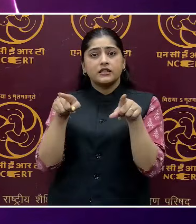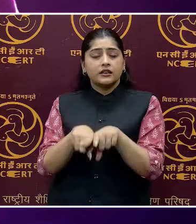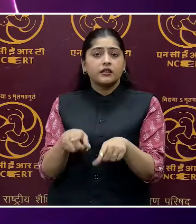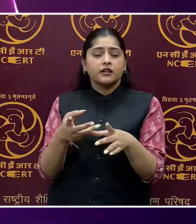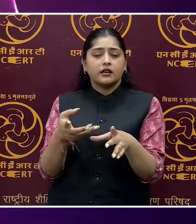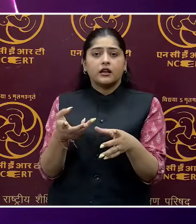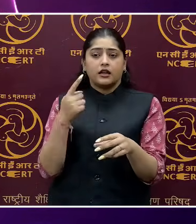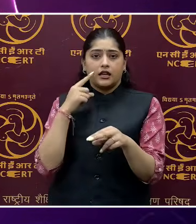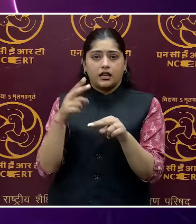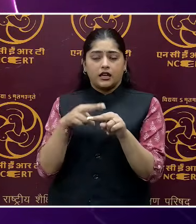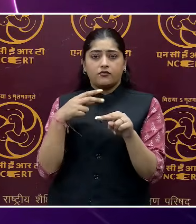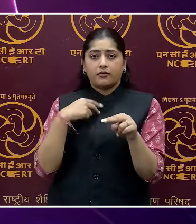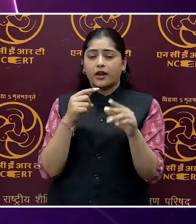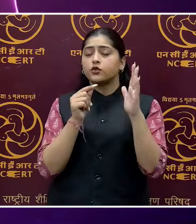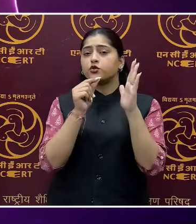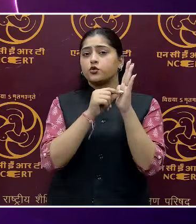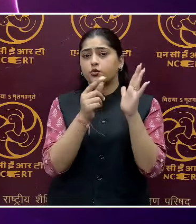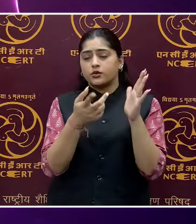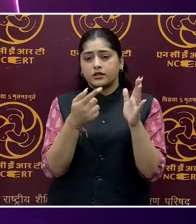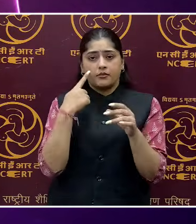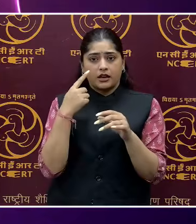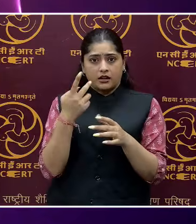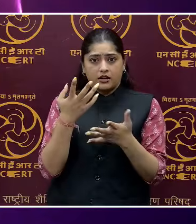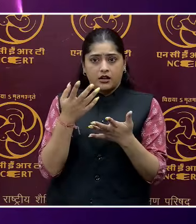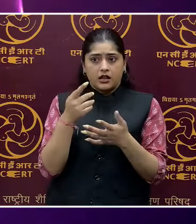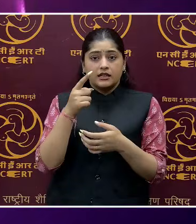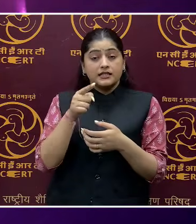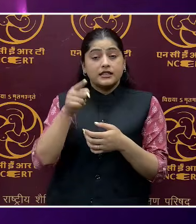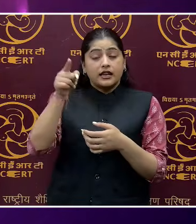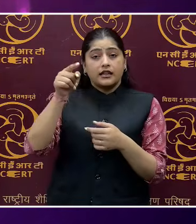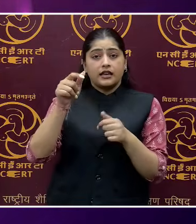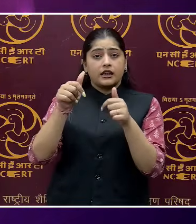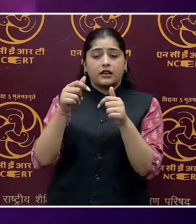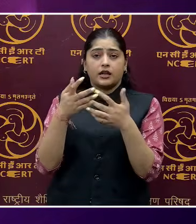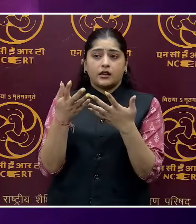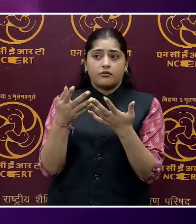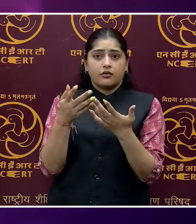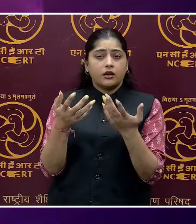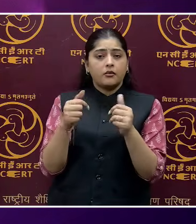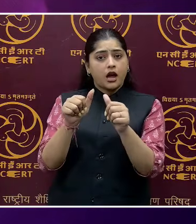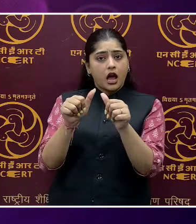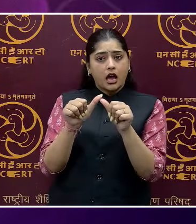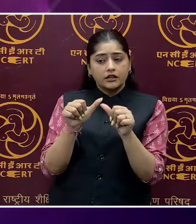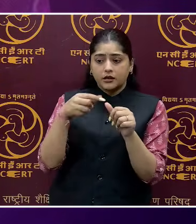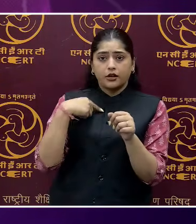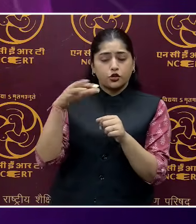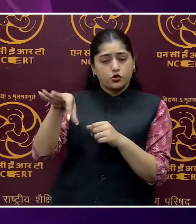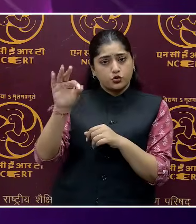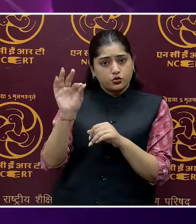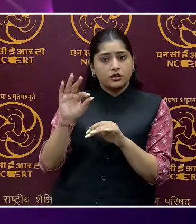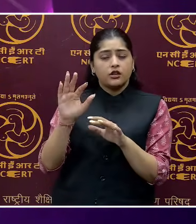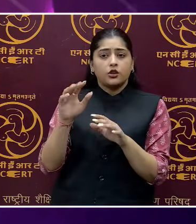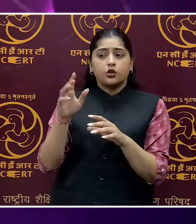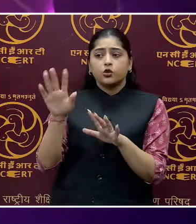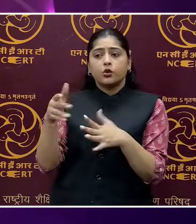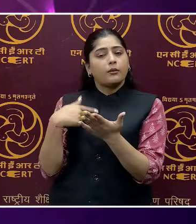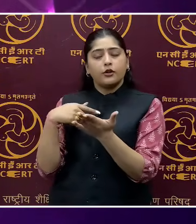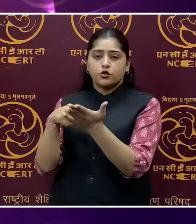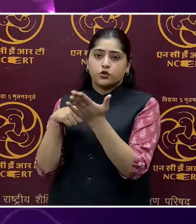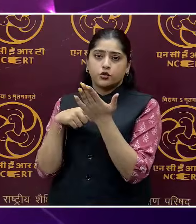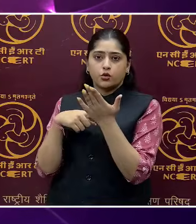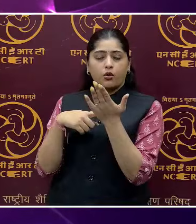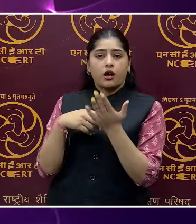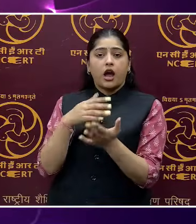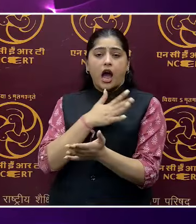we click on the correct answer, it will show with green, and if we click on the wrong answer, it will